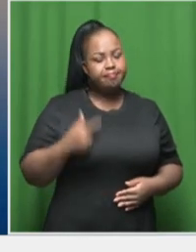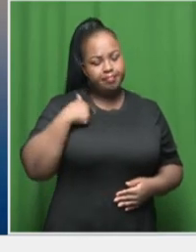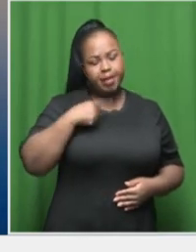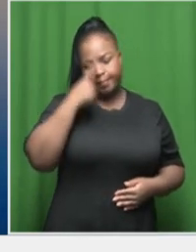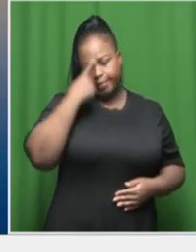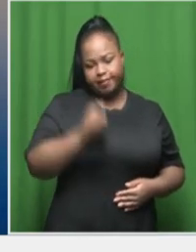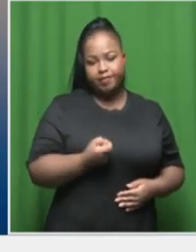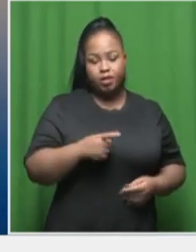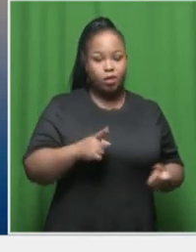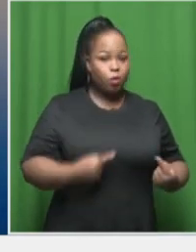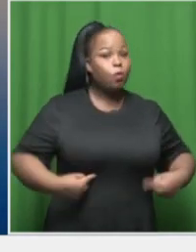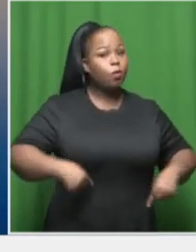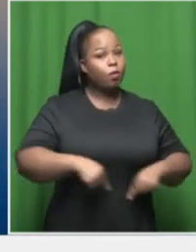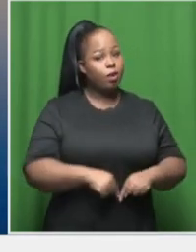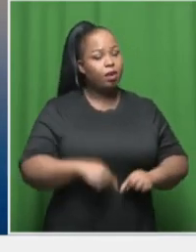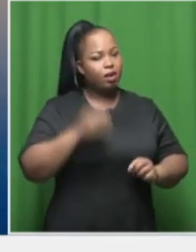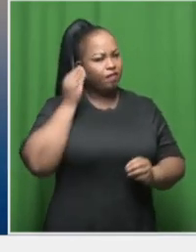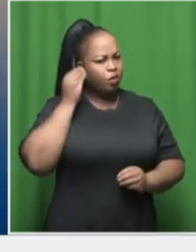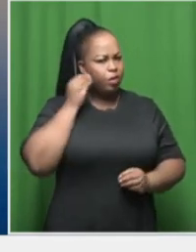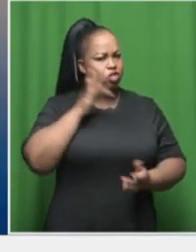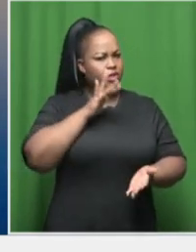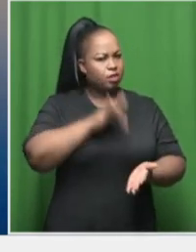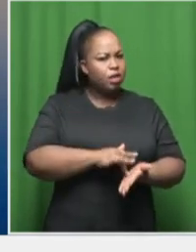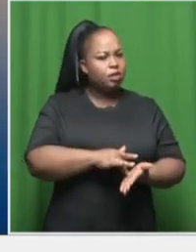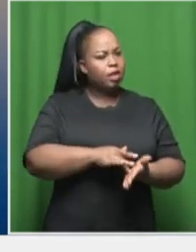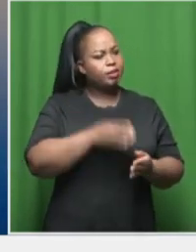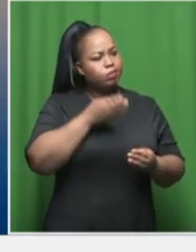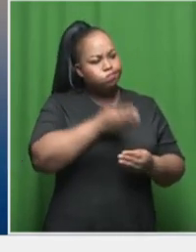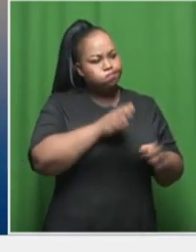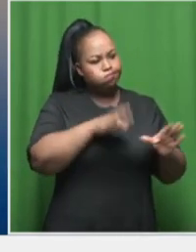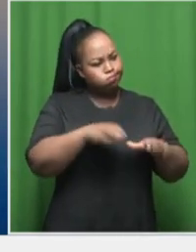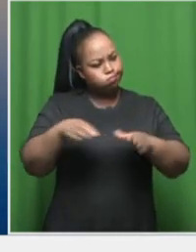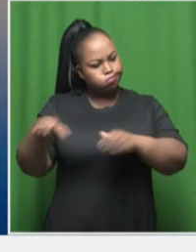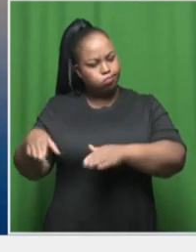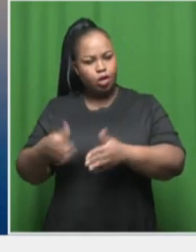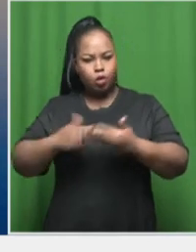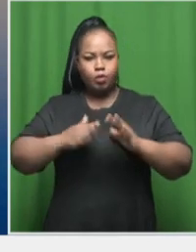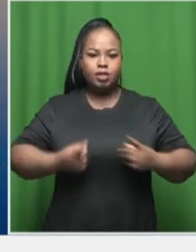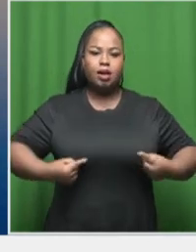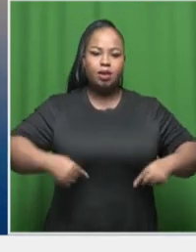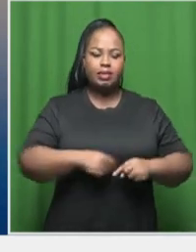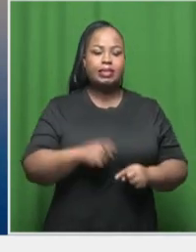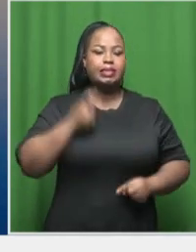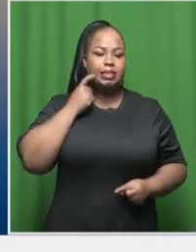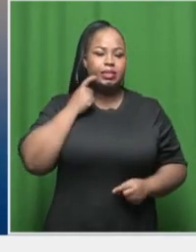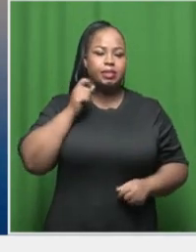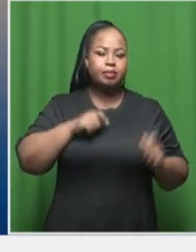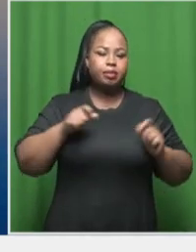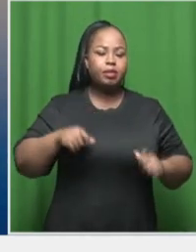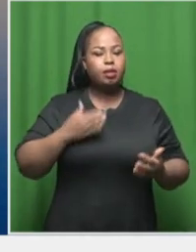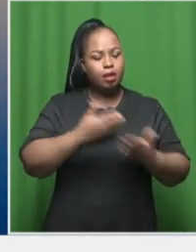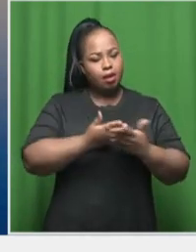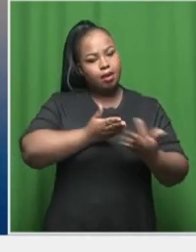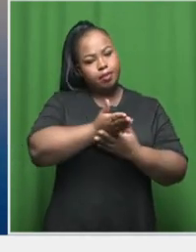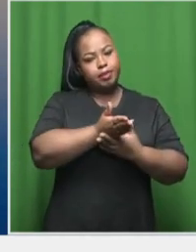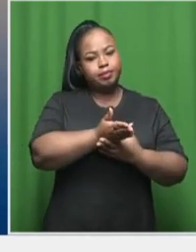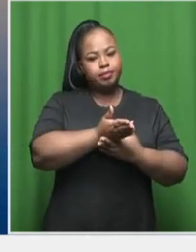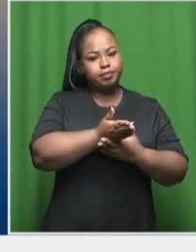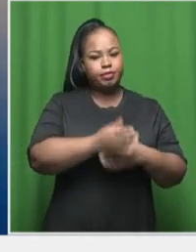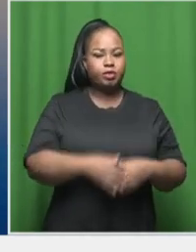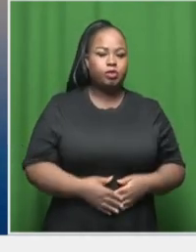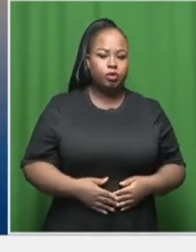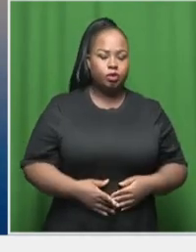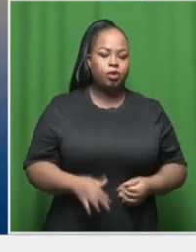believe that if we can have a lot of information centers within our communities, it makes it easy for people to have access to this. I